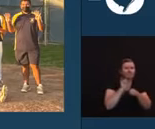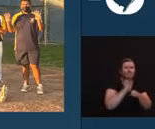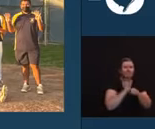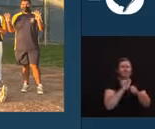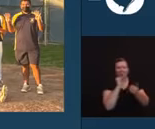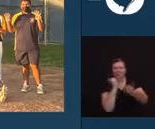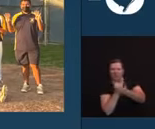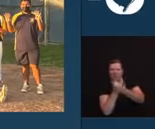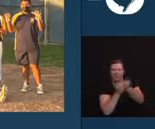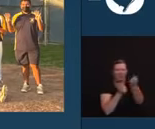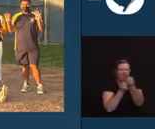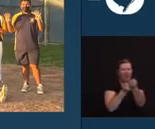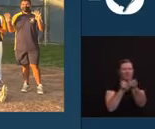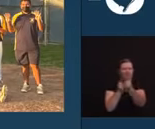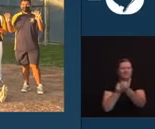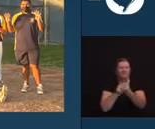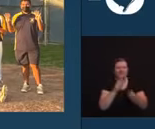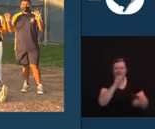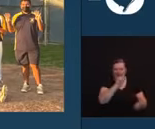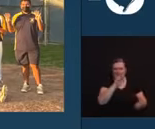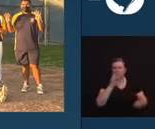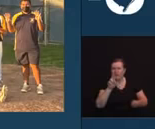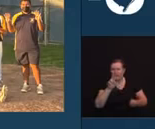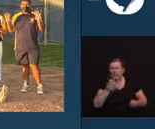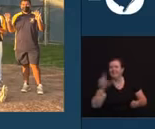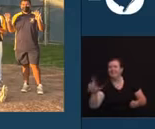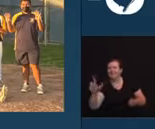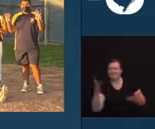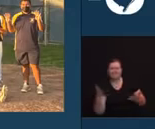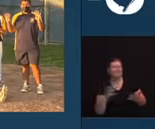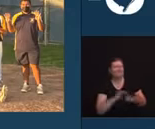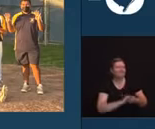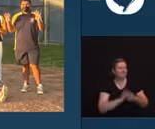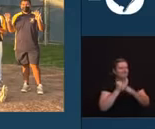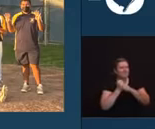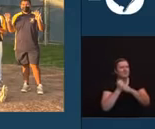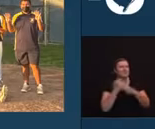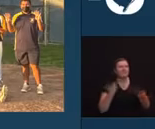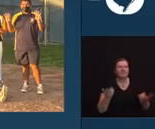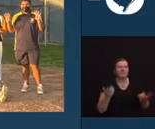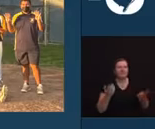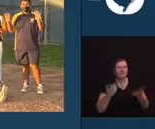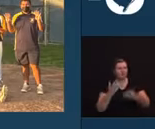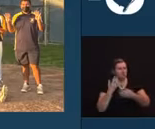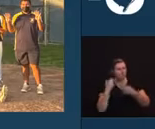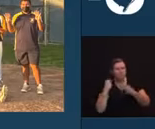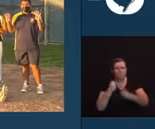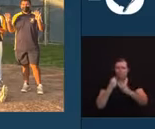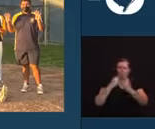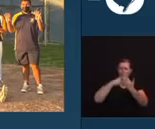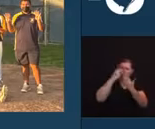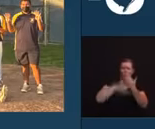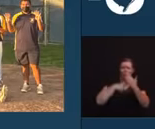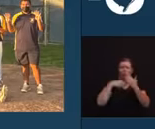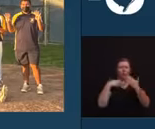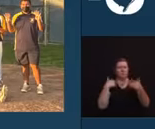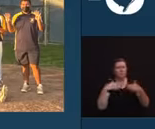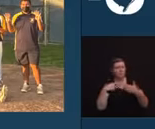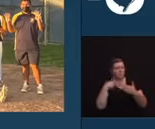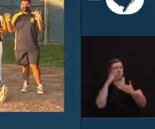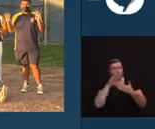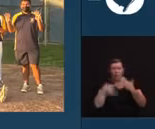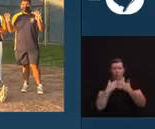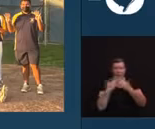of the Toms River Little League, which you all, I'm sure, no doubt, know is one of the strongest programs in the state, if not the country, helping to keep the league